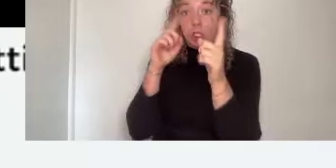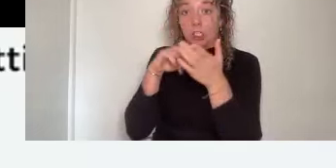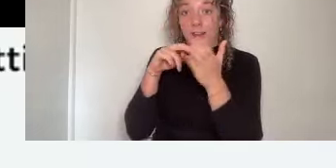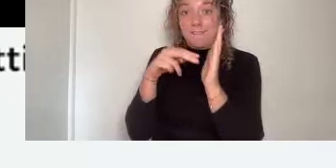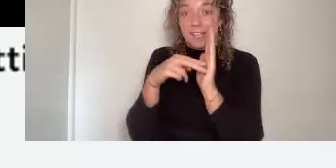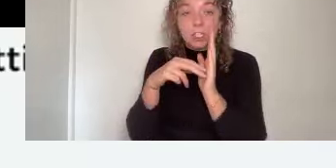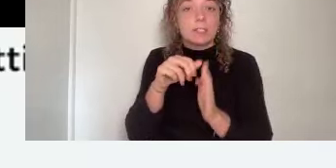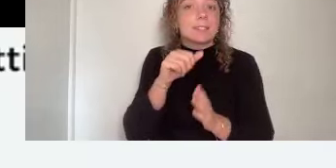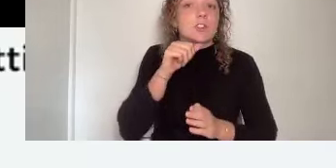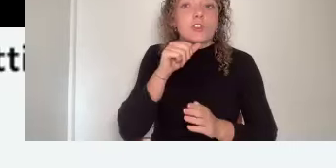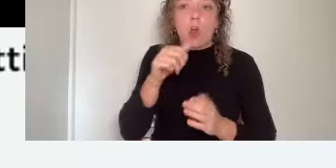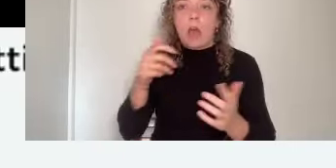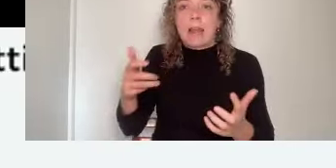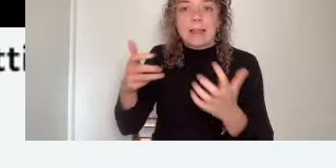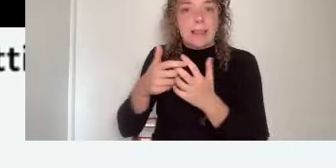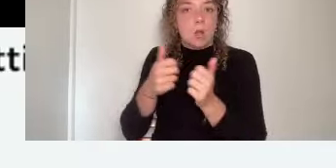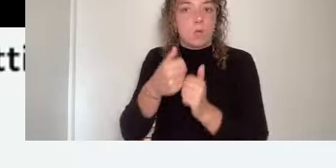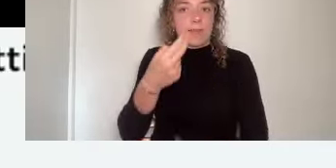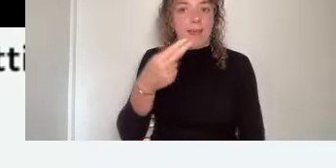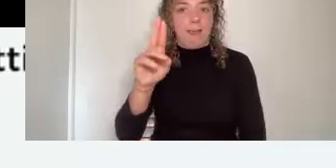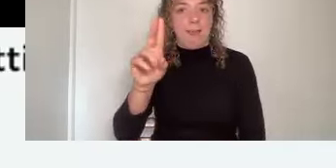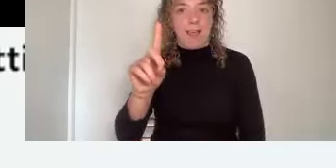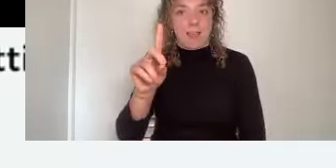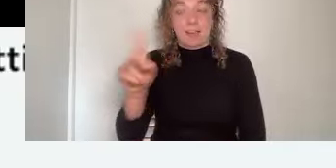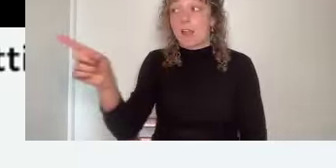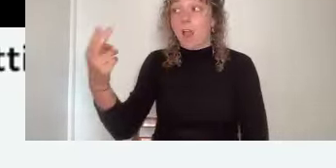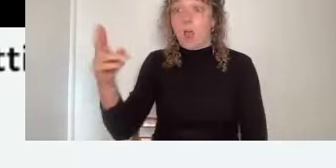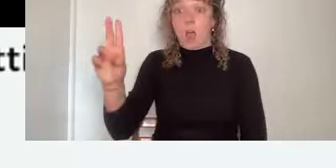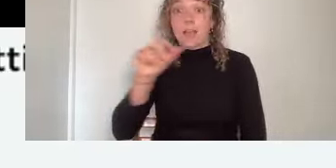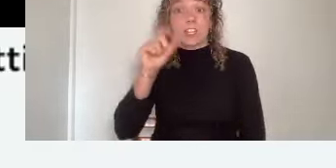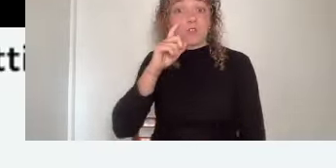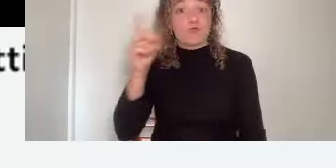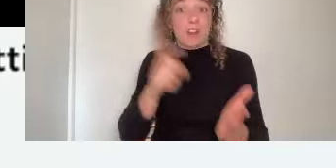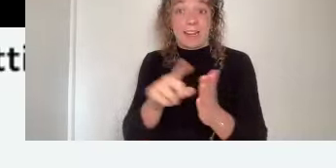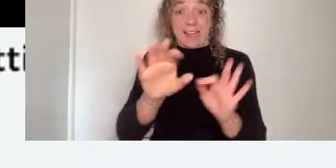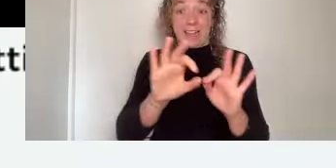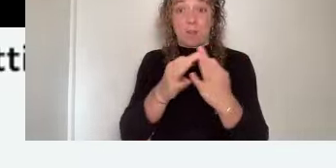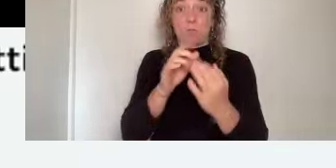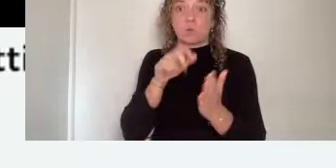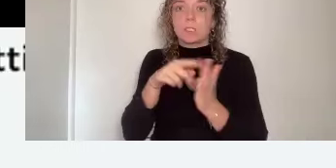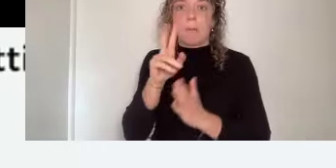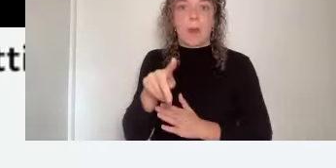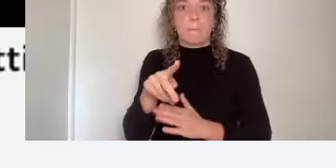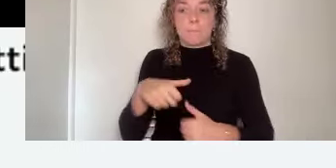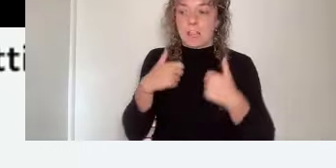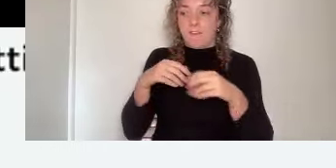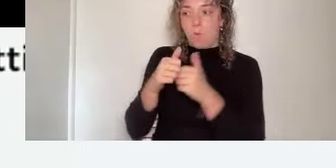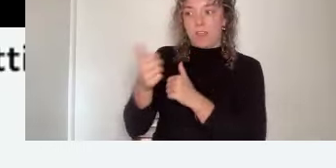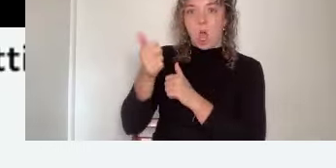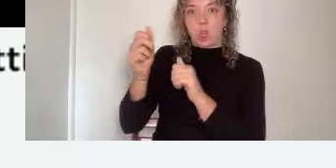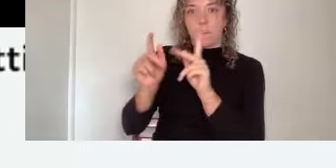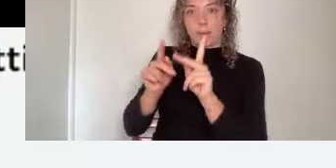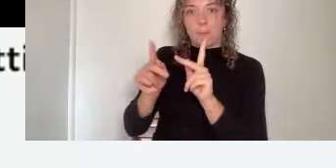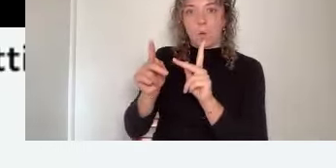is not aligned with HUD. HUD does not recognize families who are doubled up as homeless under